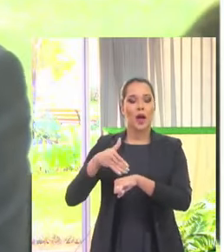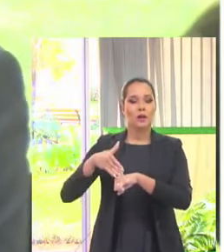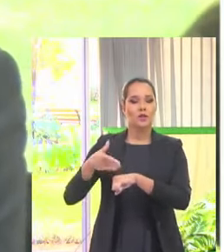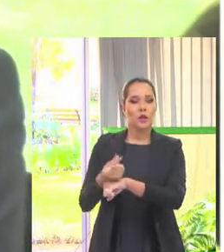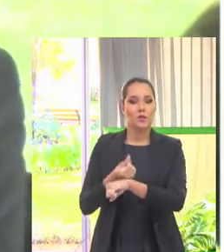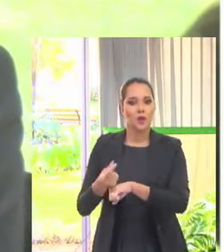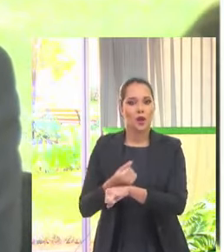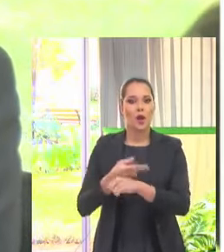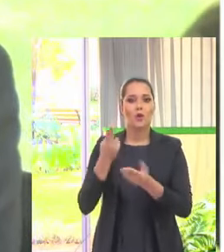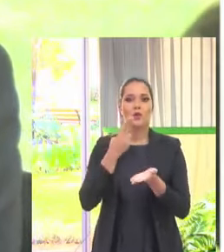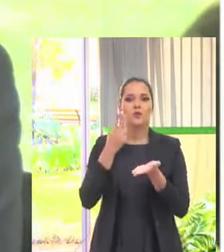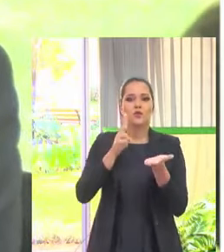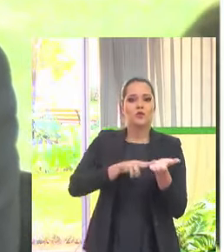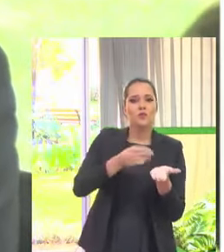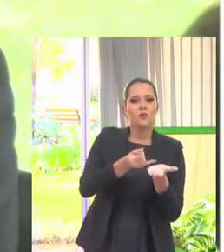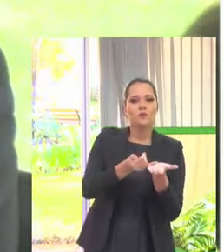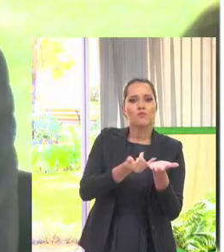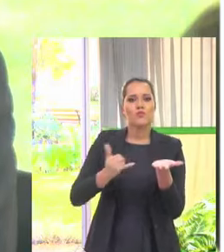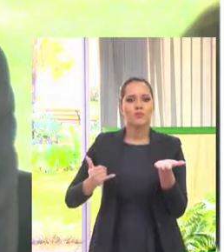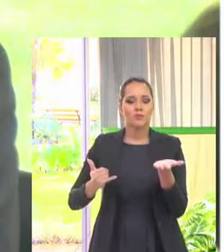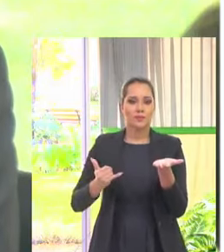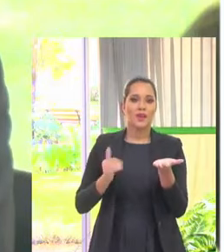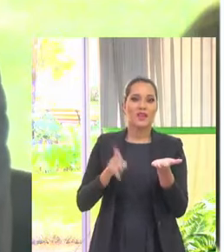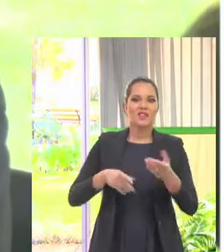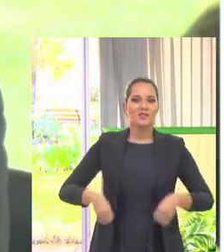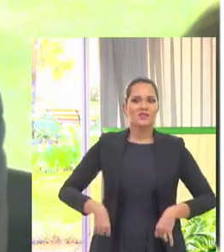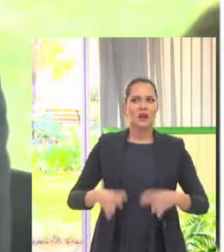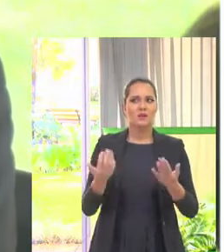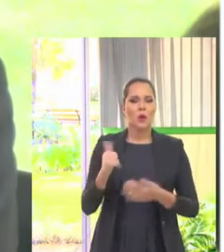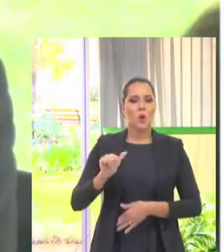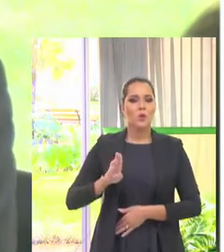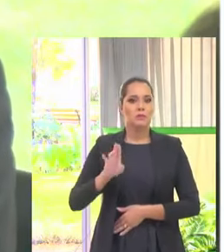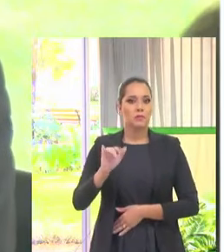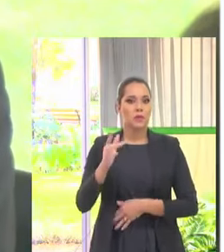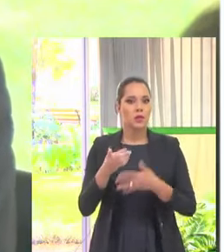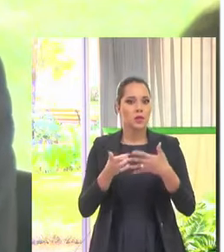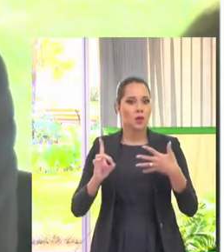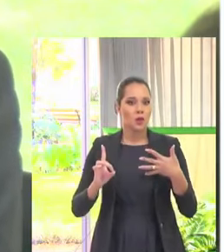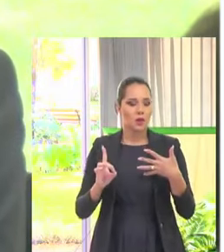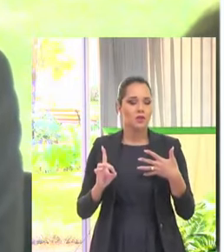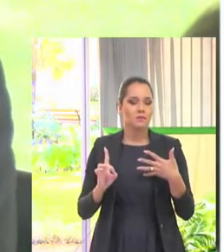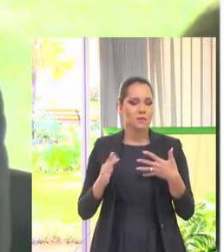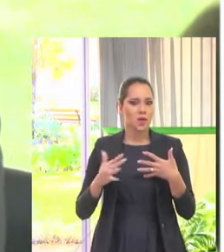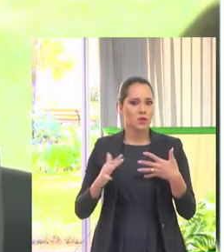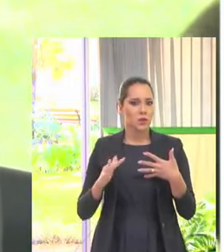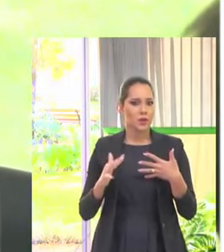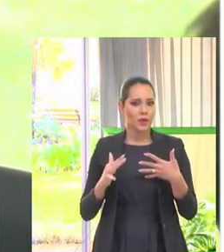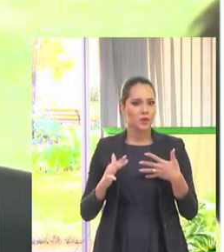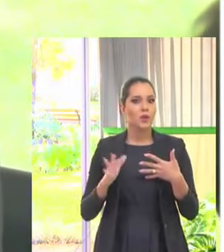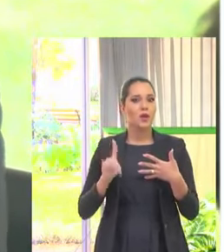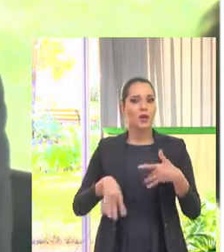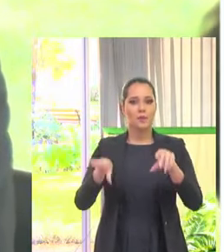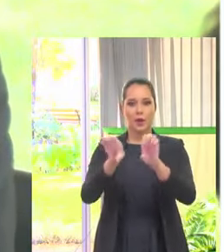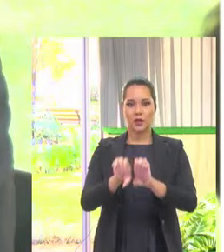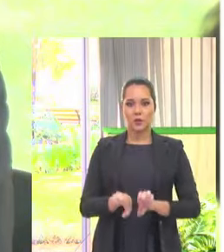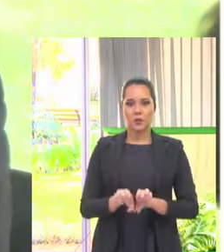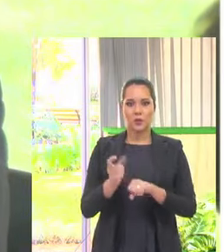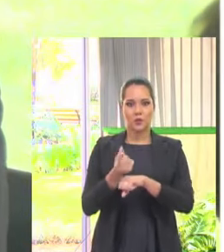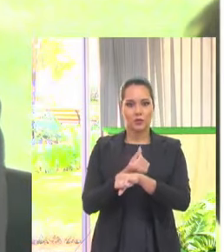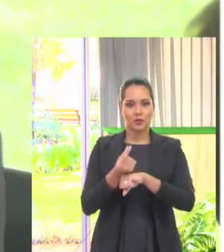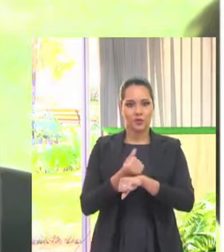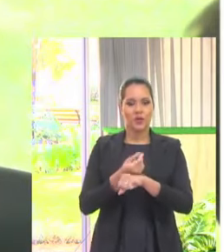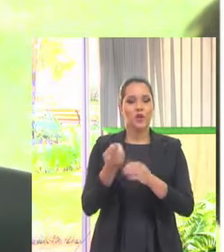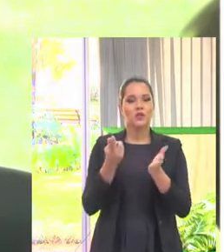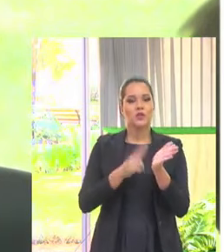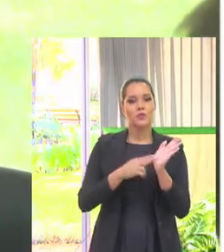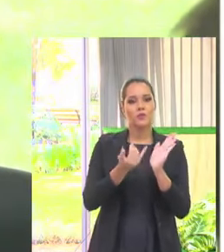of that, where India has spent $10, $11 billion on building up a semiconductor manufacturing infrastructure. But another way is actually in